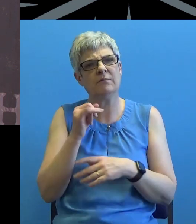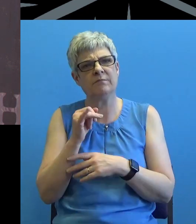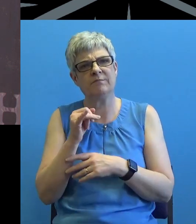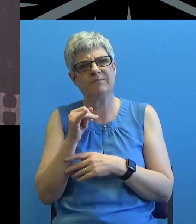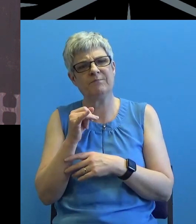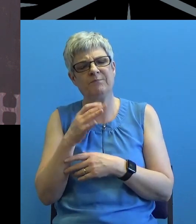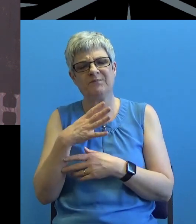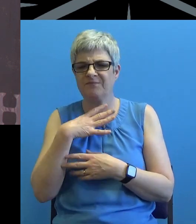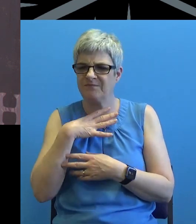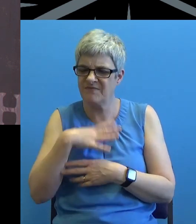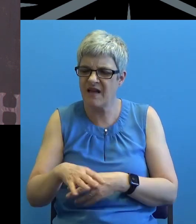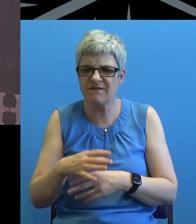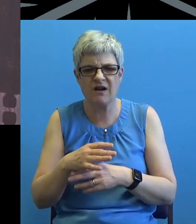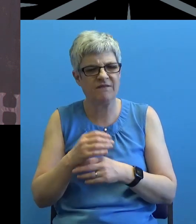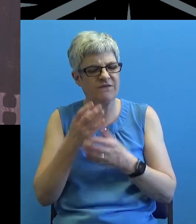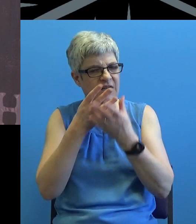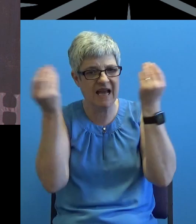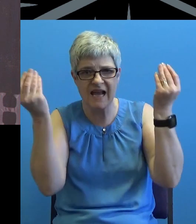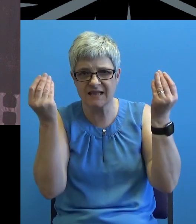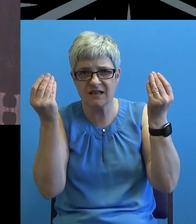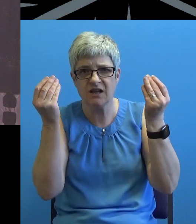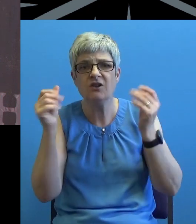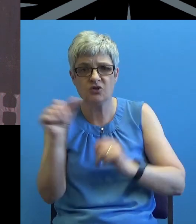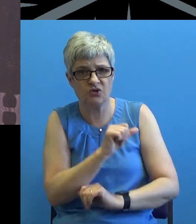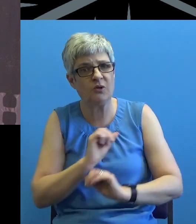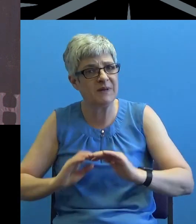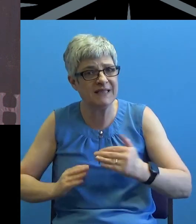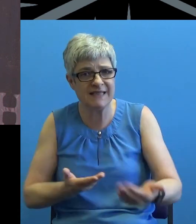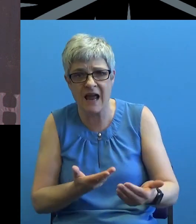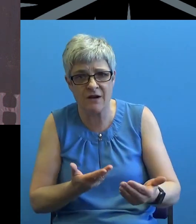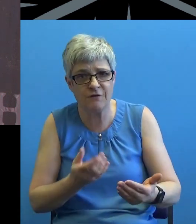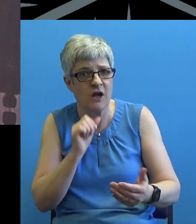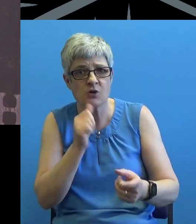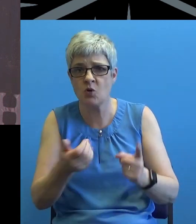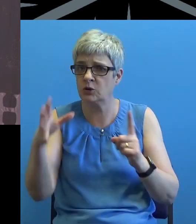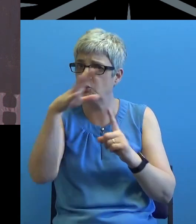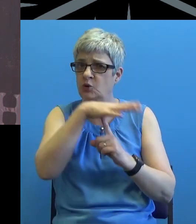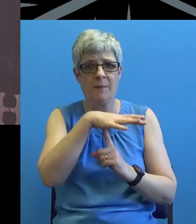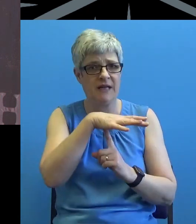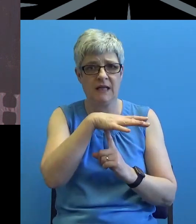May they never forget that it's theirs to serve, not to dominate.